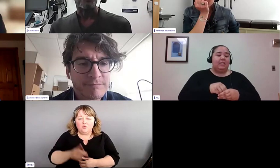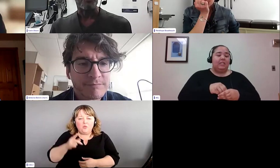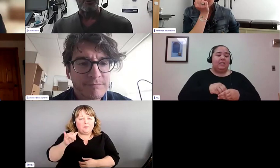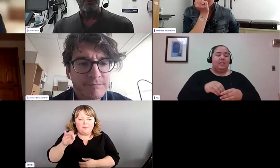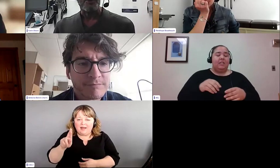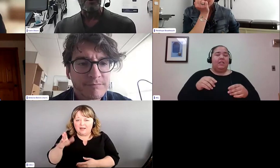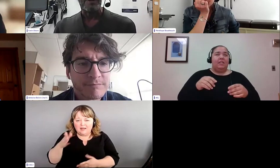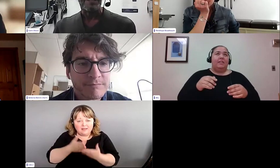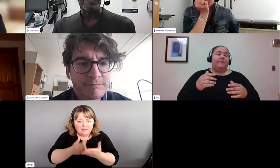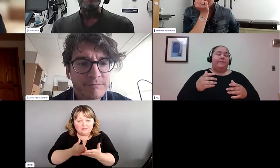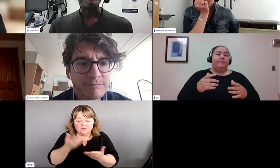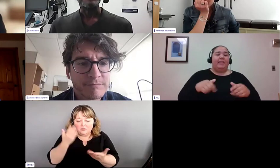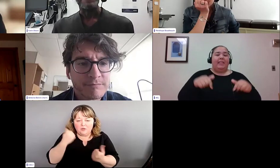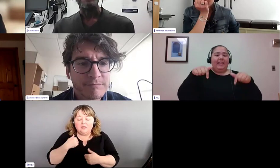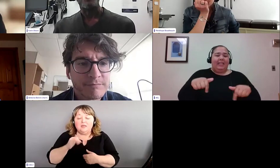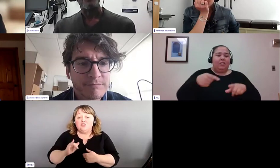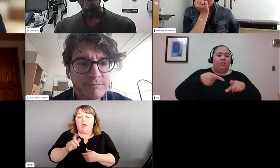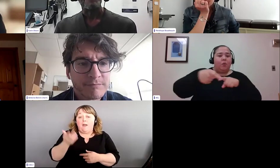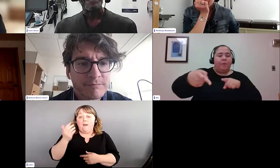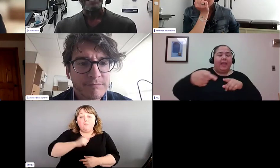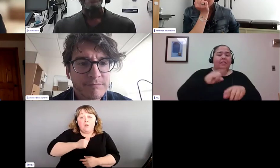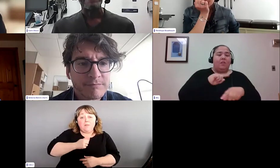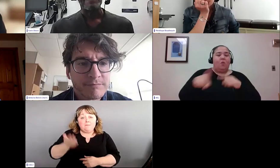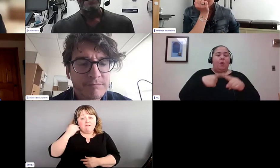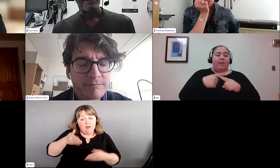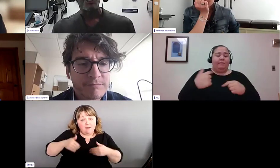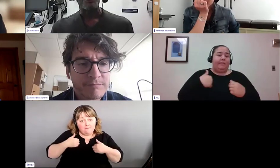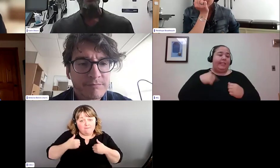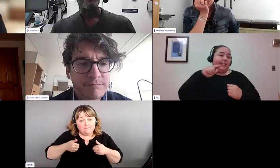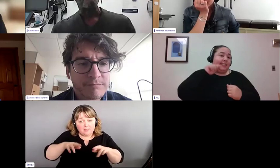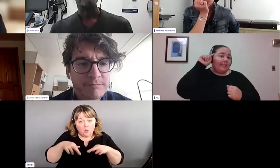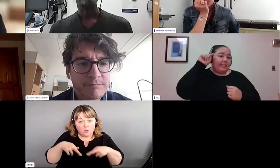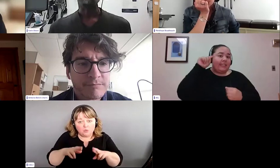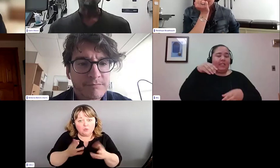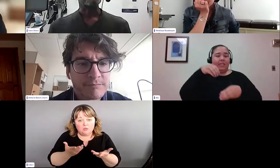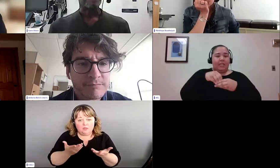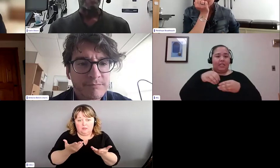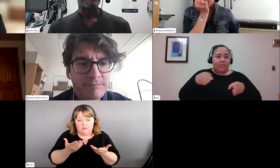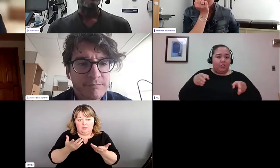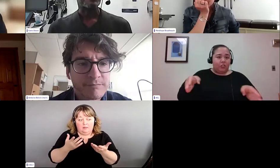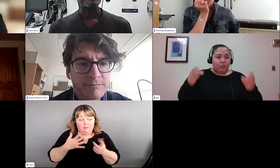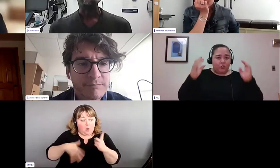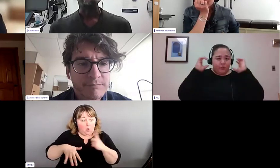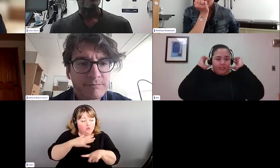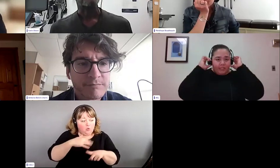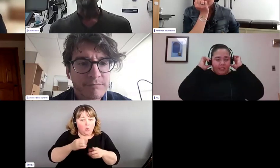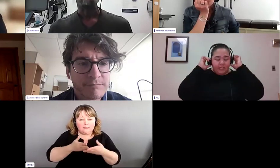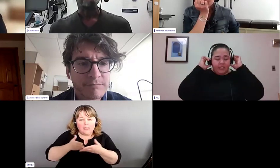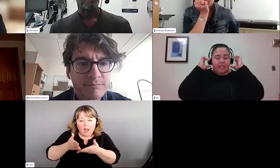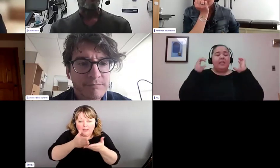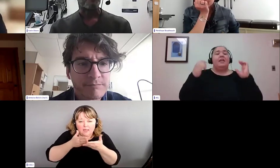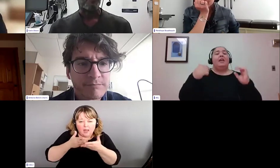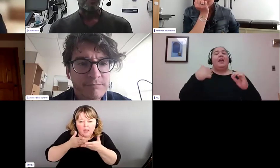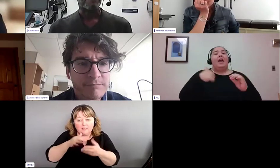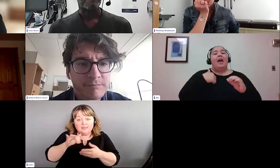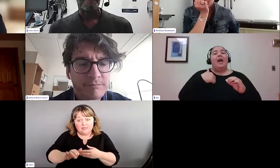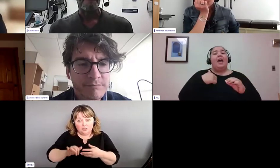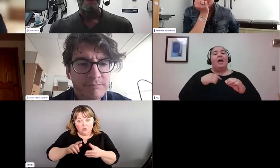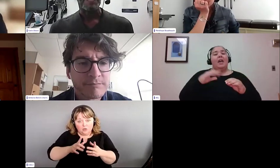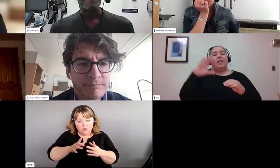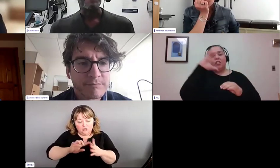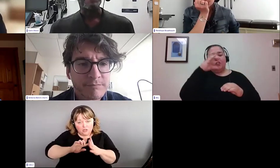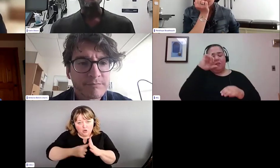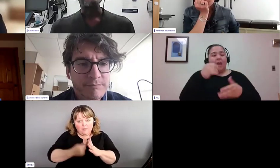this domain was when I was an adolescent in the street and I sought out help in